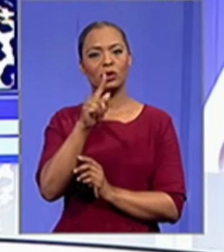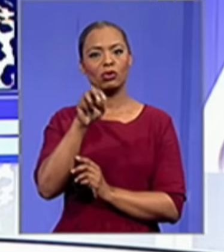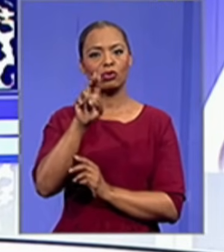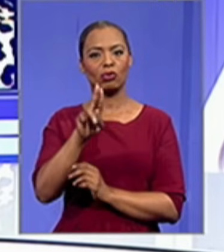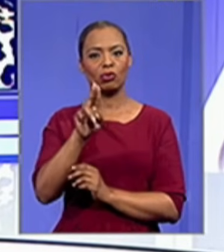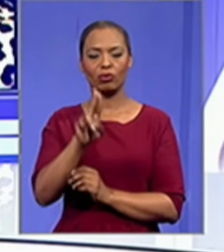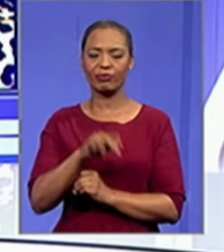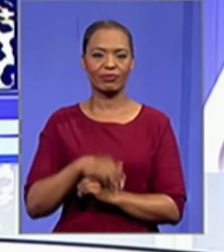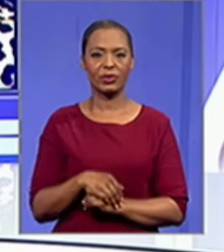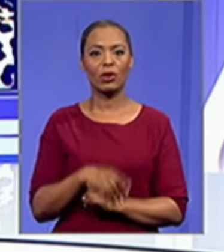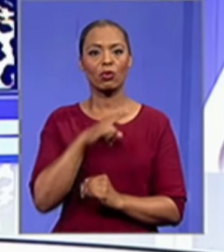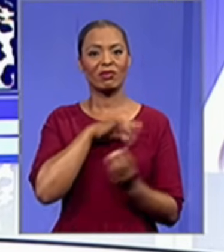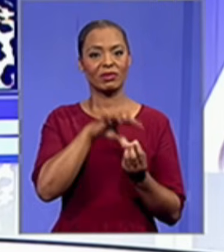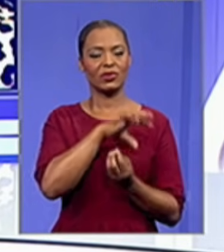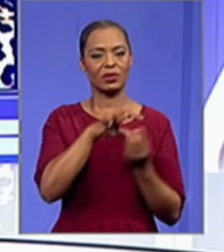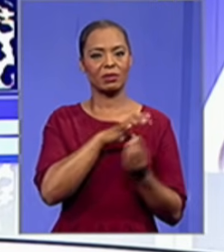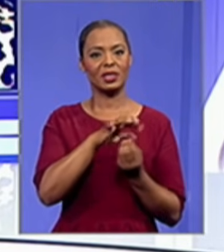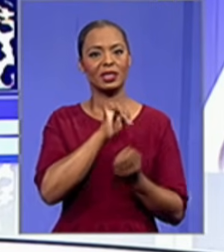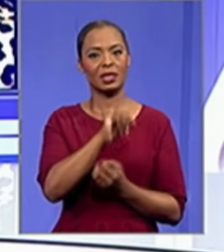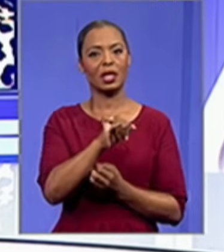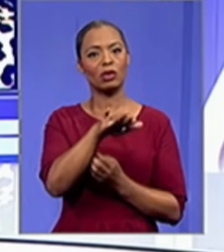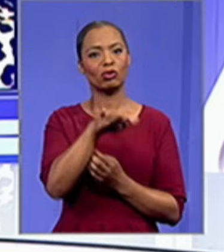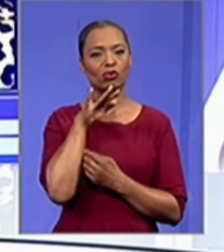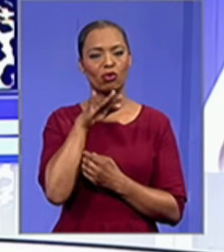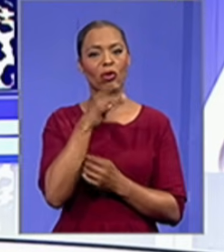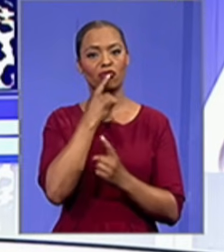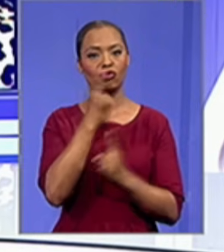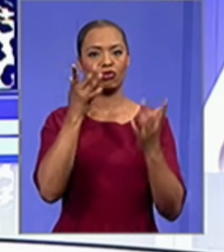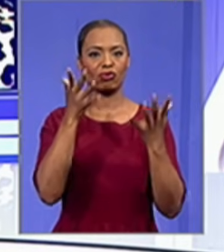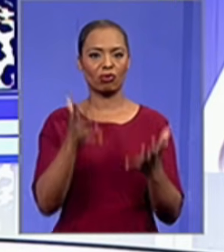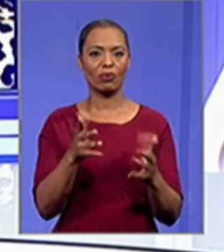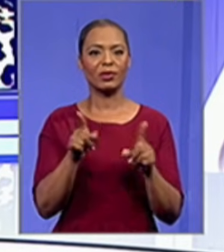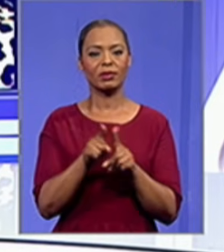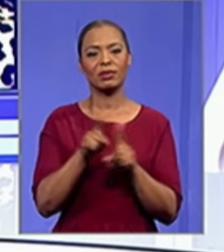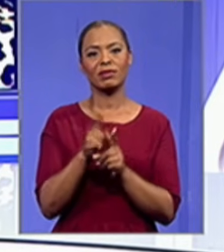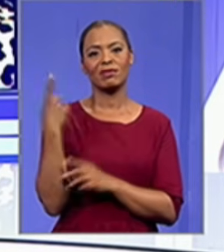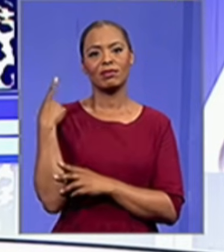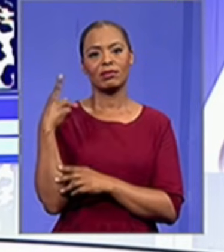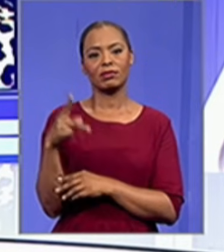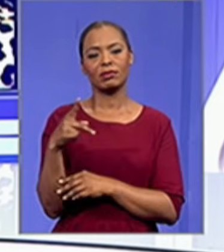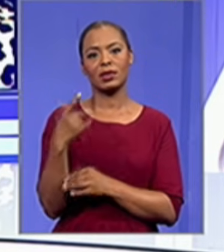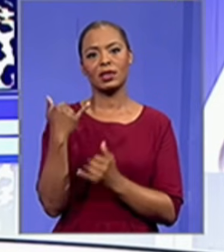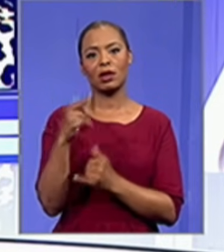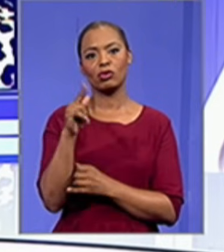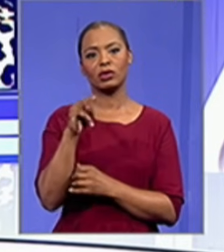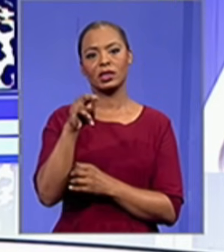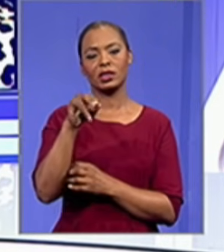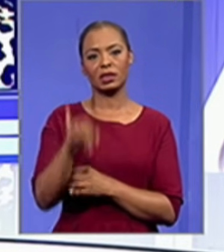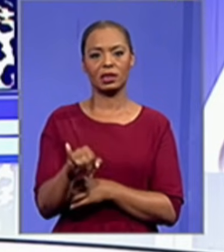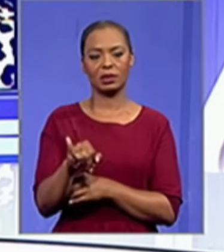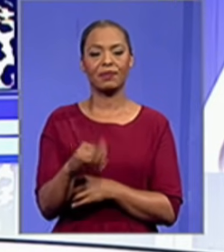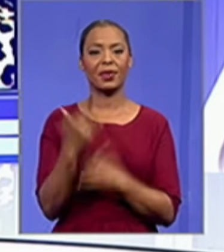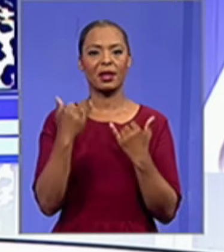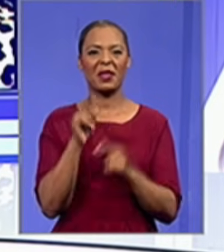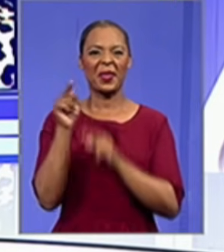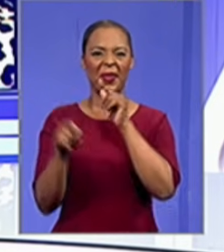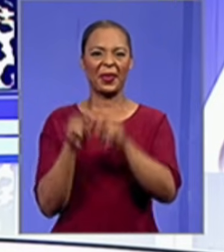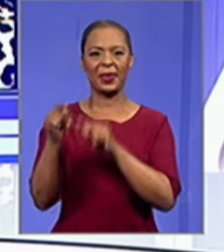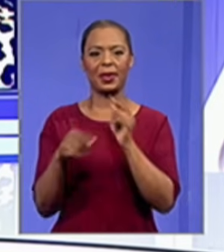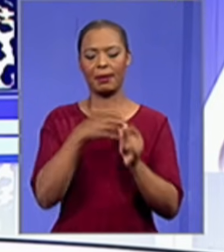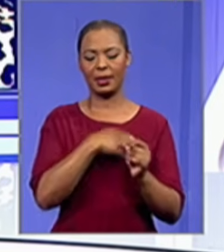ka baeletši ba lapa la bogoši bja Mazulu le Kgošana Simakate Zulu ka Zwelithini yo a latofaditšego mopresidente